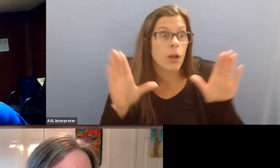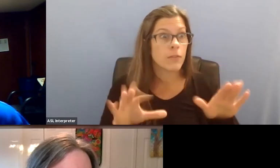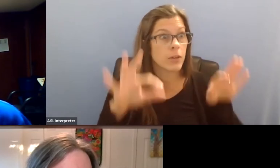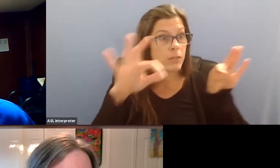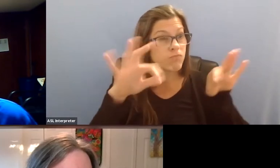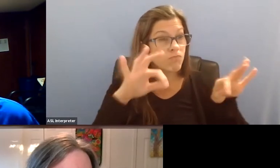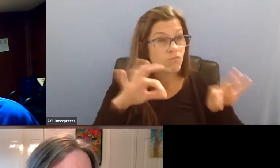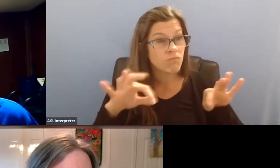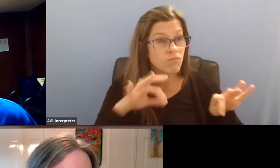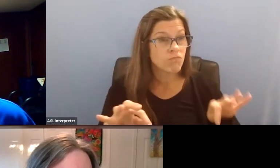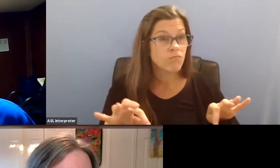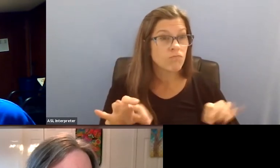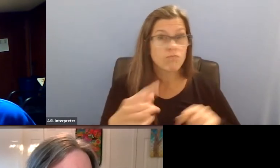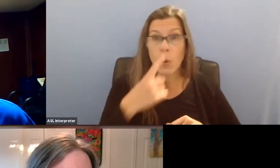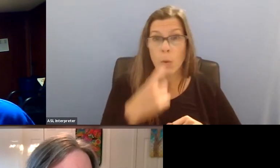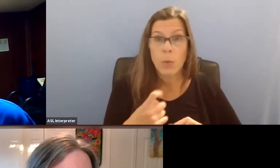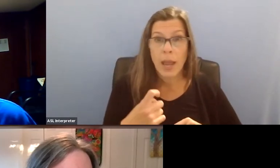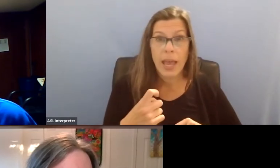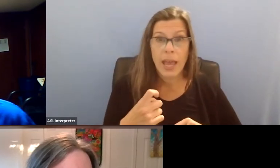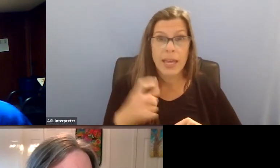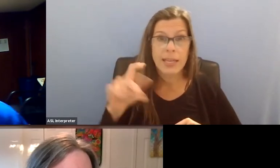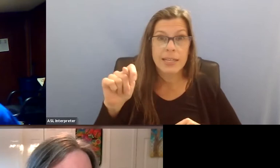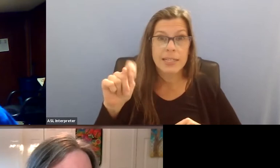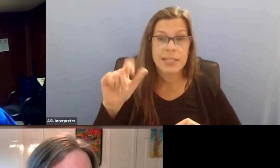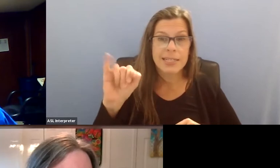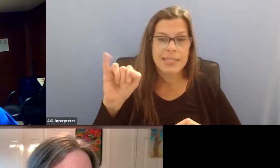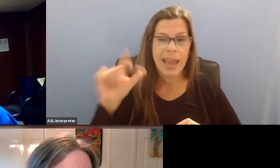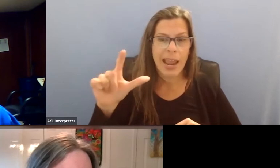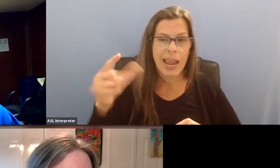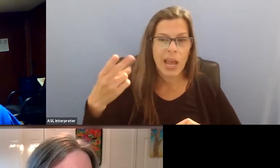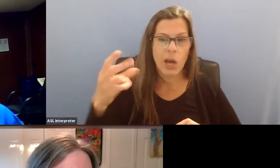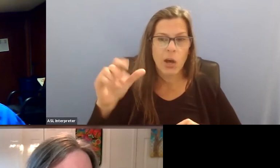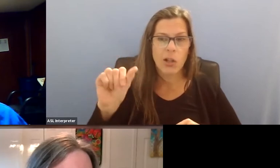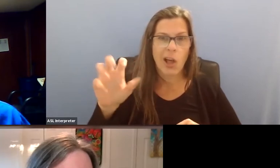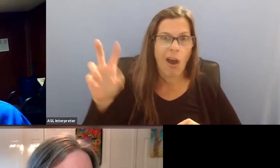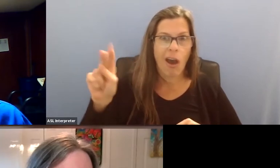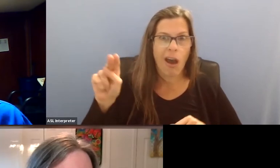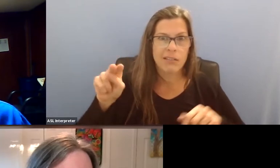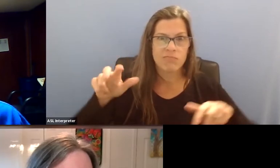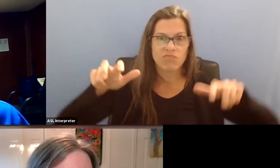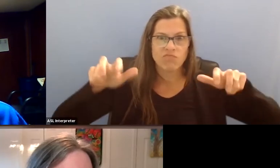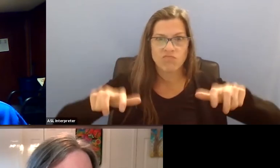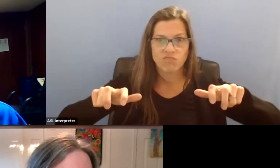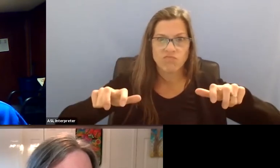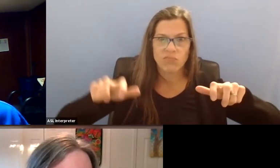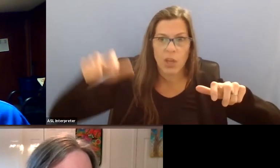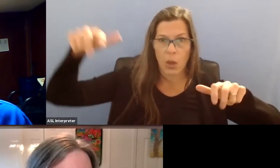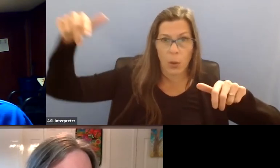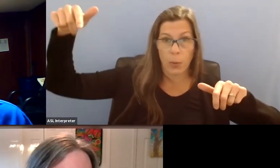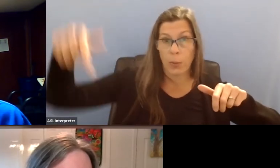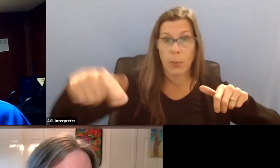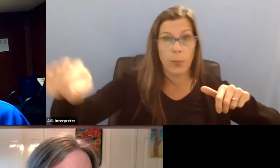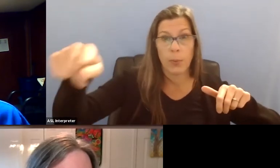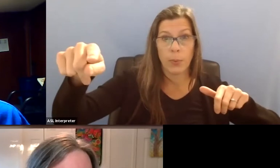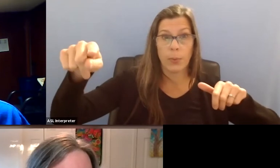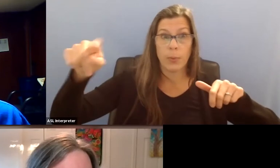a red-tailed hawk as it swoops and dives. And I'm fascinated